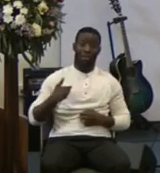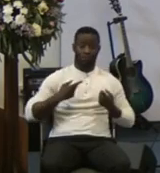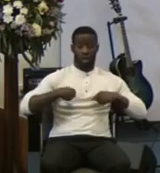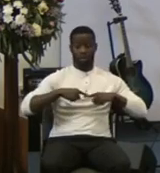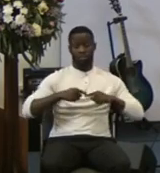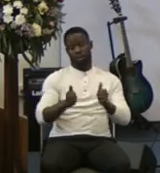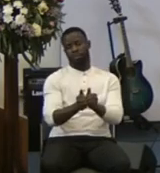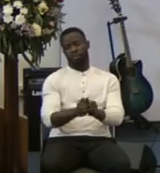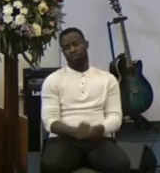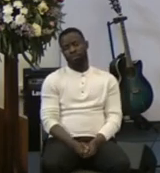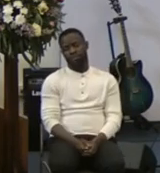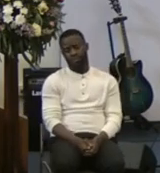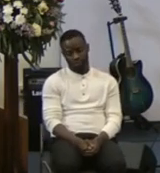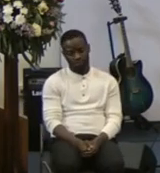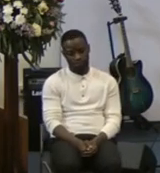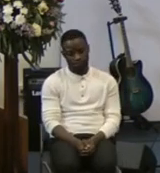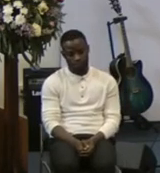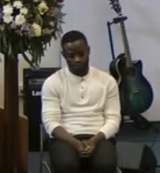Amen.